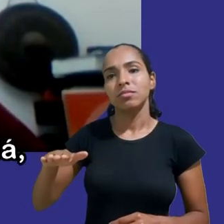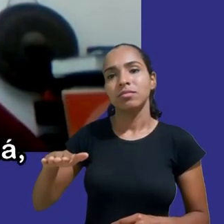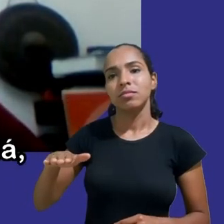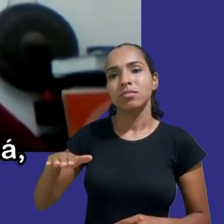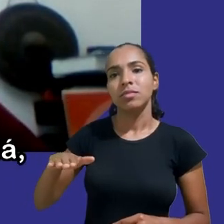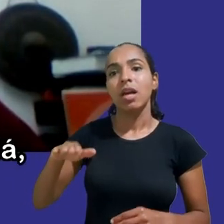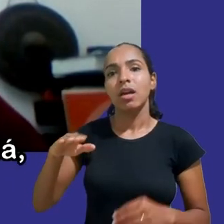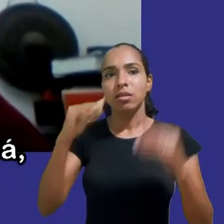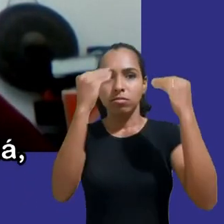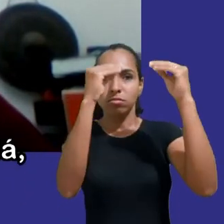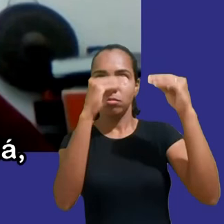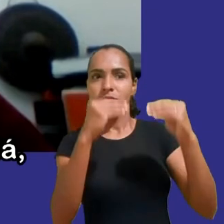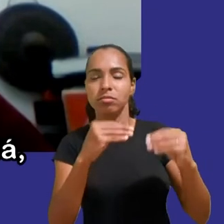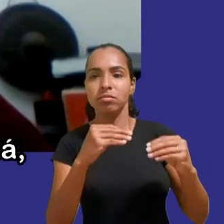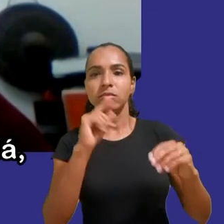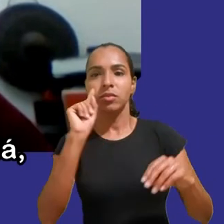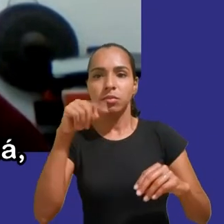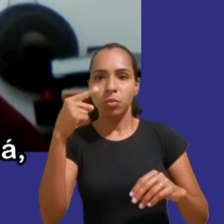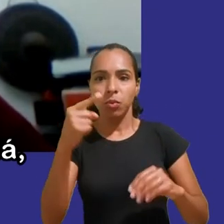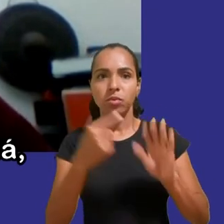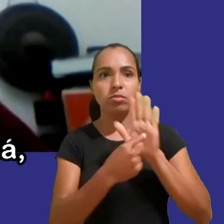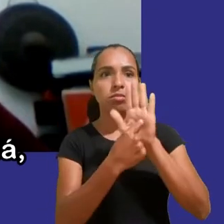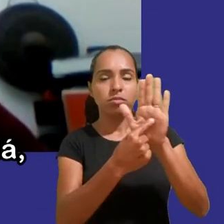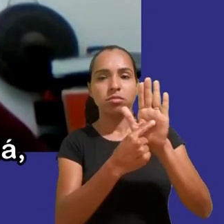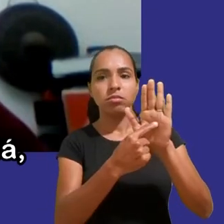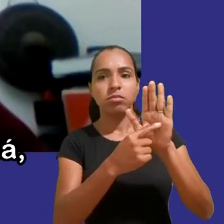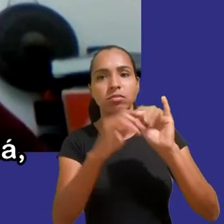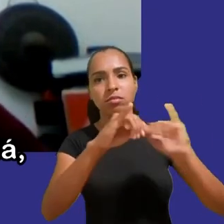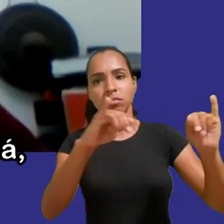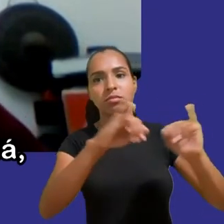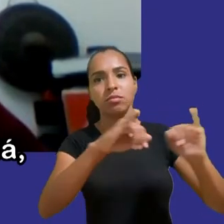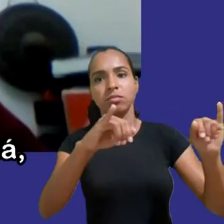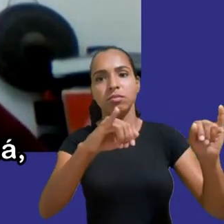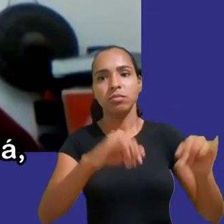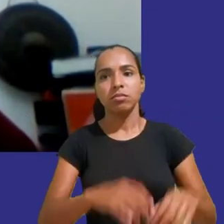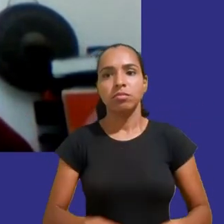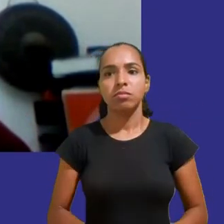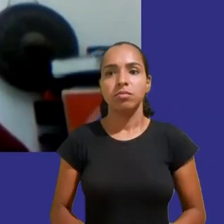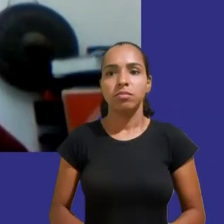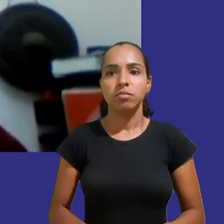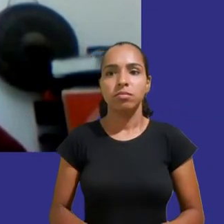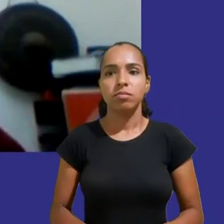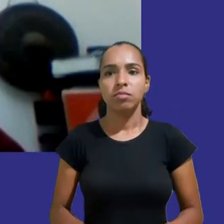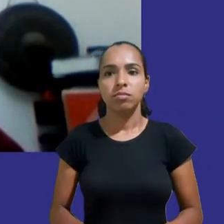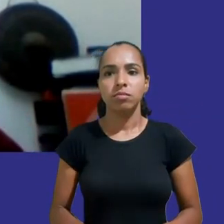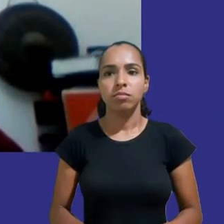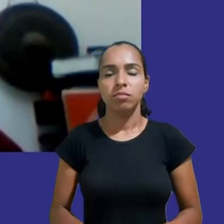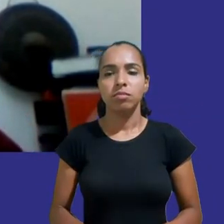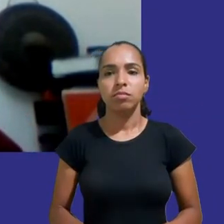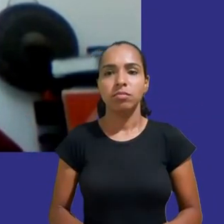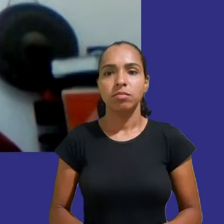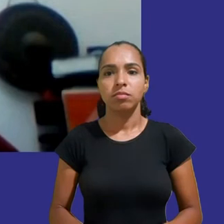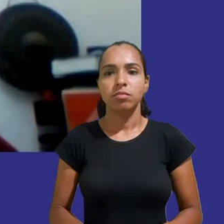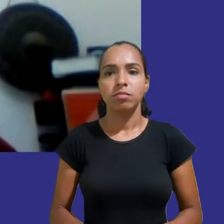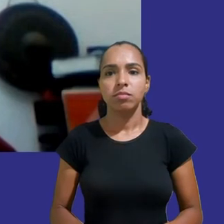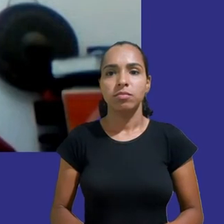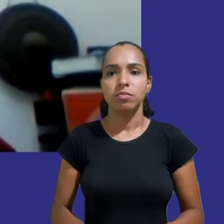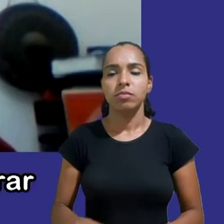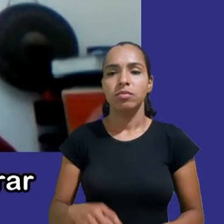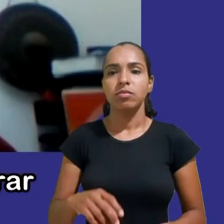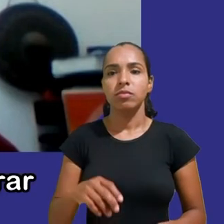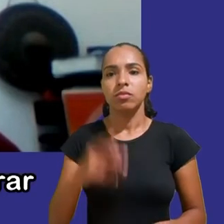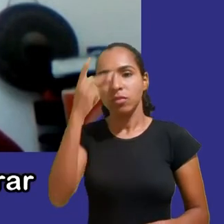and so the more time people that user is worth more to them the more time they spend and so yeah we see a worrying trend now where